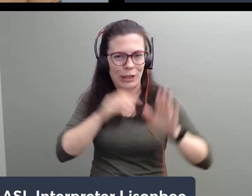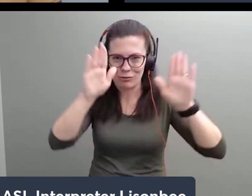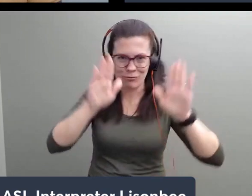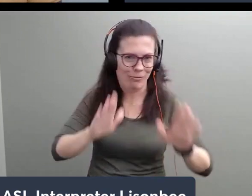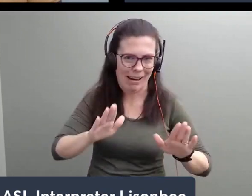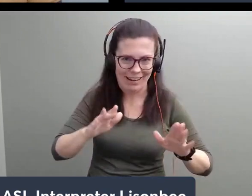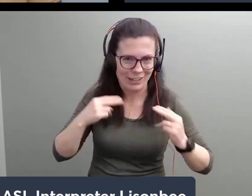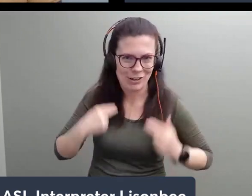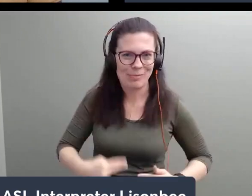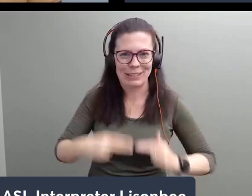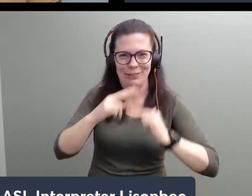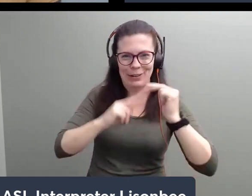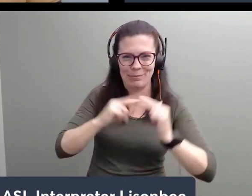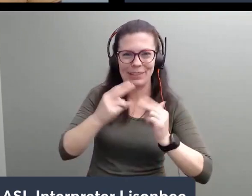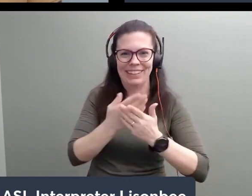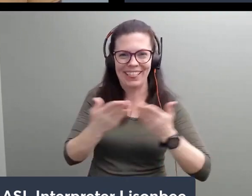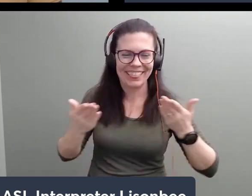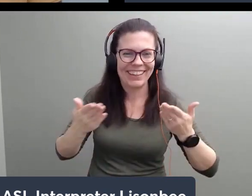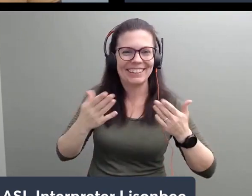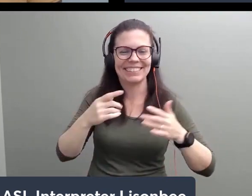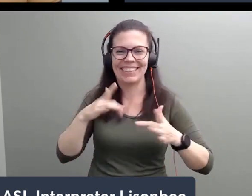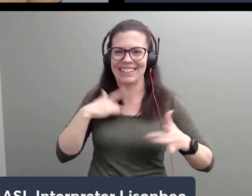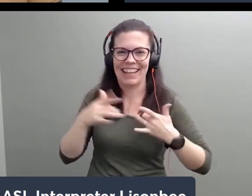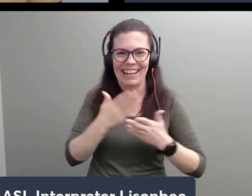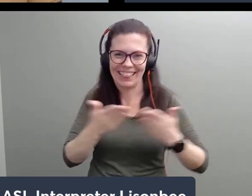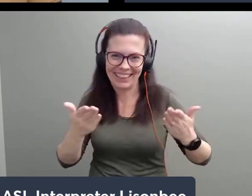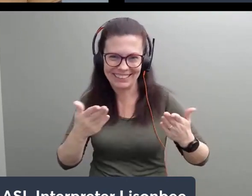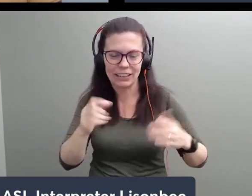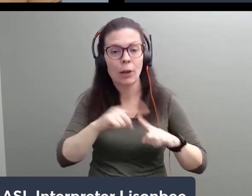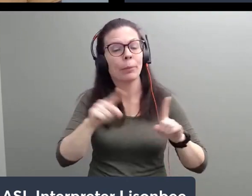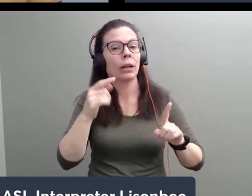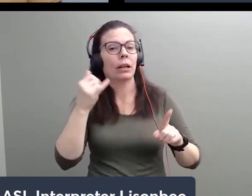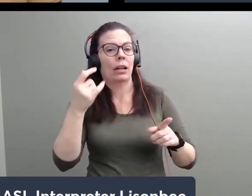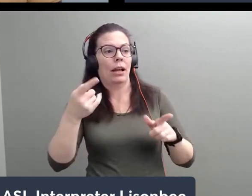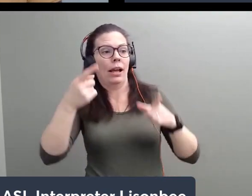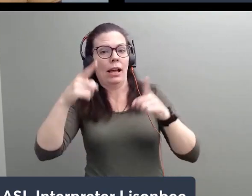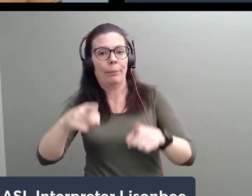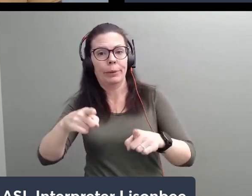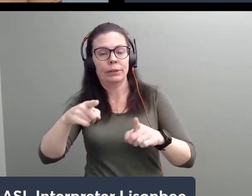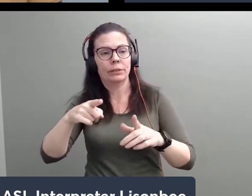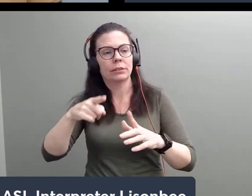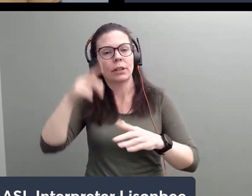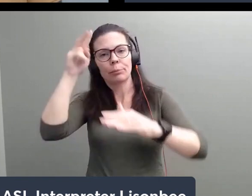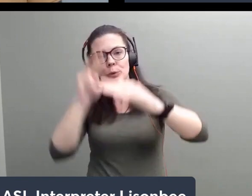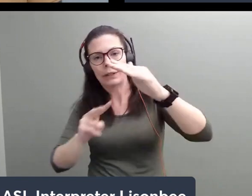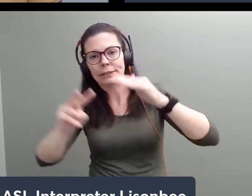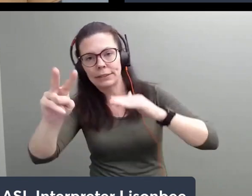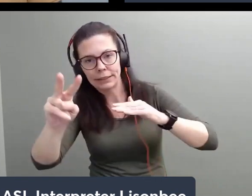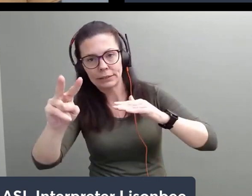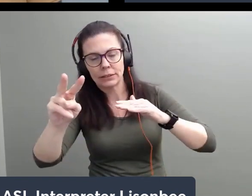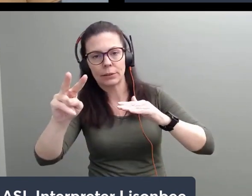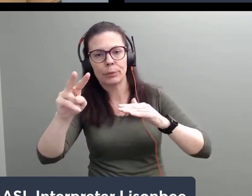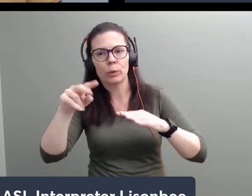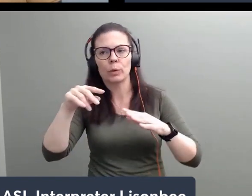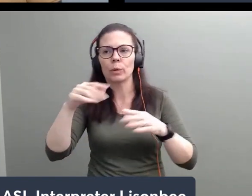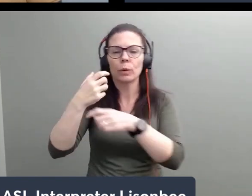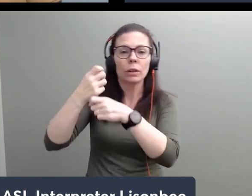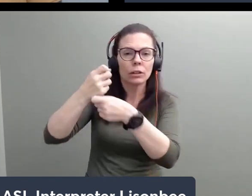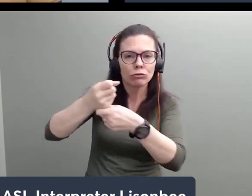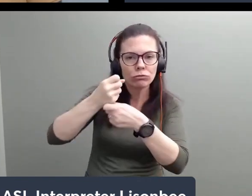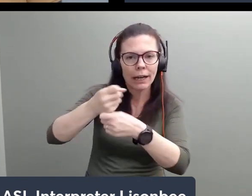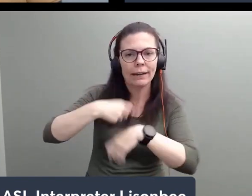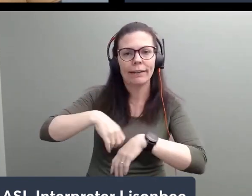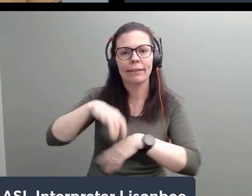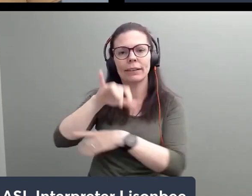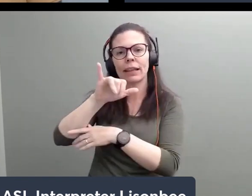in building things and doing a lot of exciting things. But when it comes to predictably creating